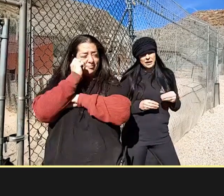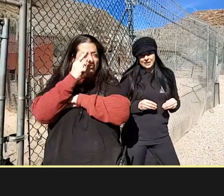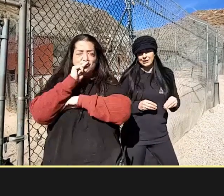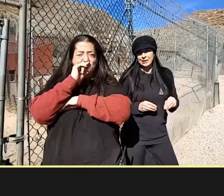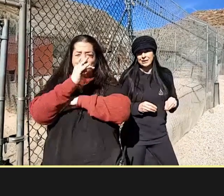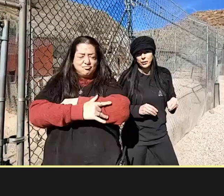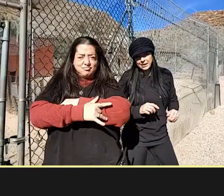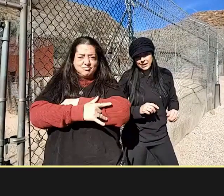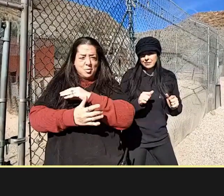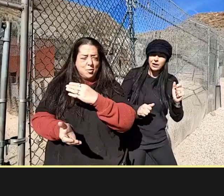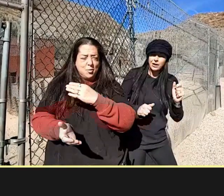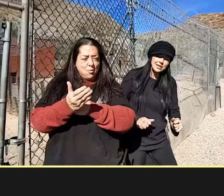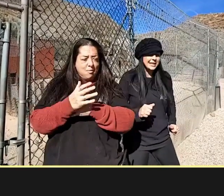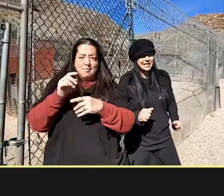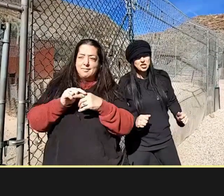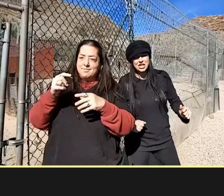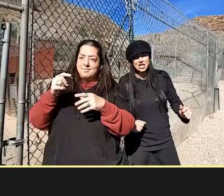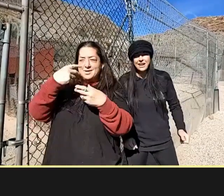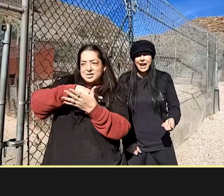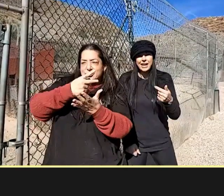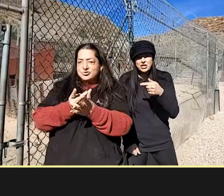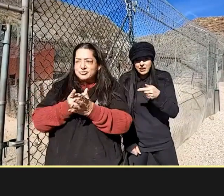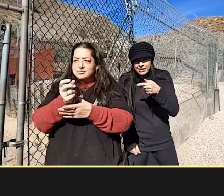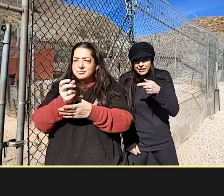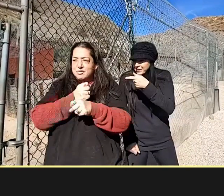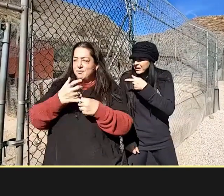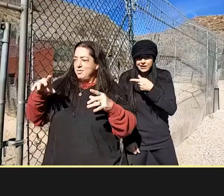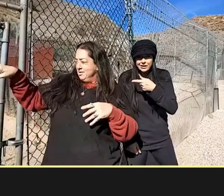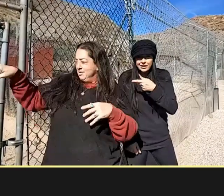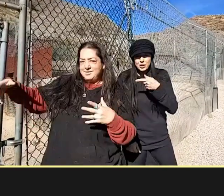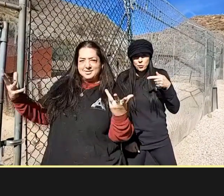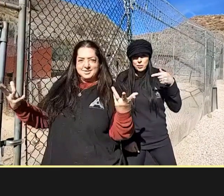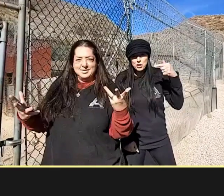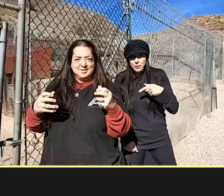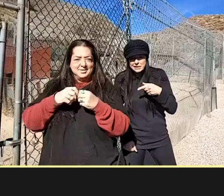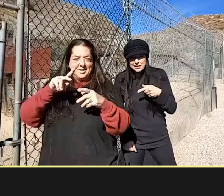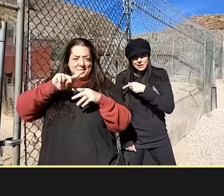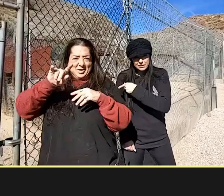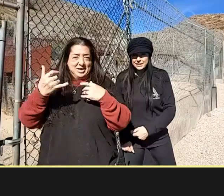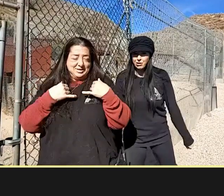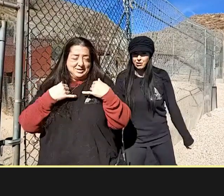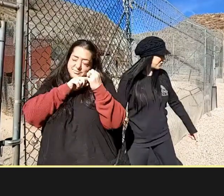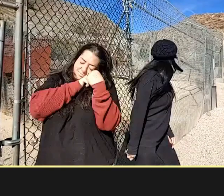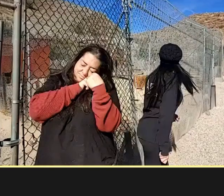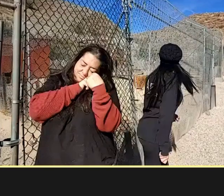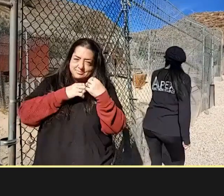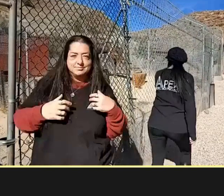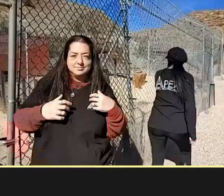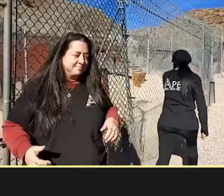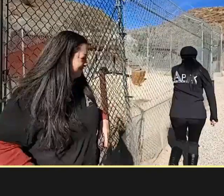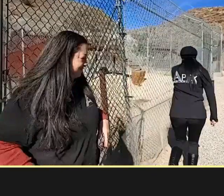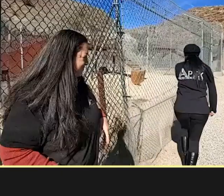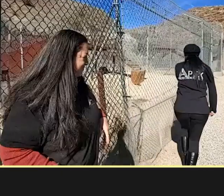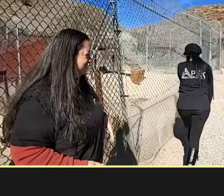then I get up really early in the morning and I'll go into the kitchen and she's already in here in her pajamas snuggling